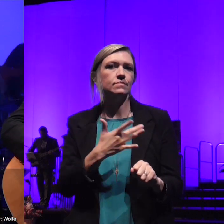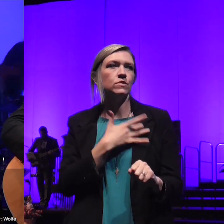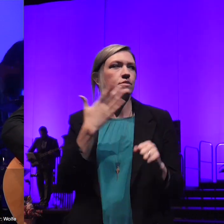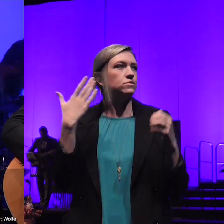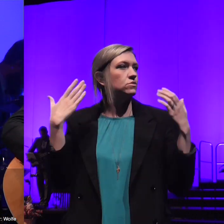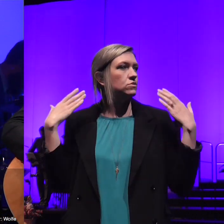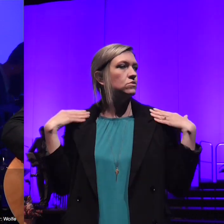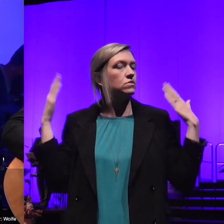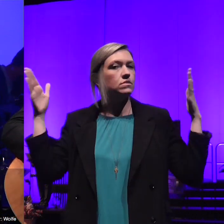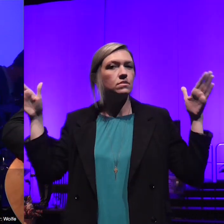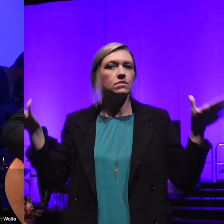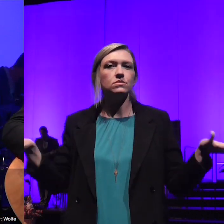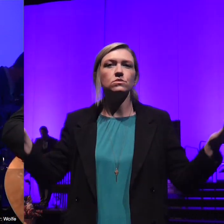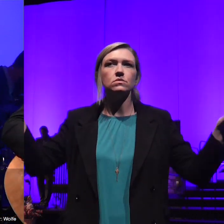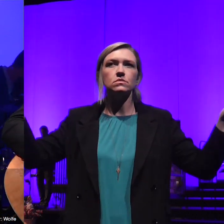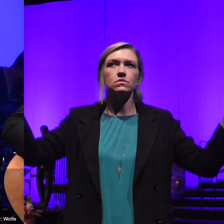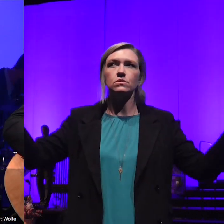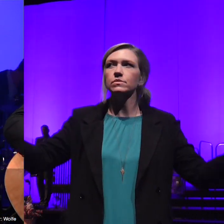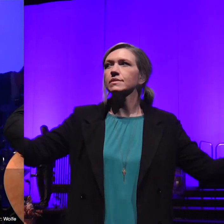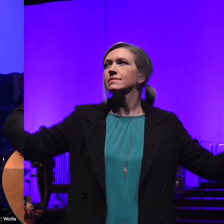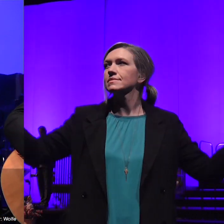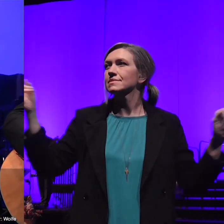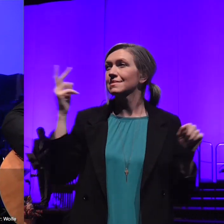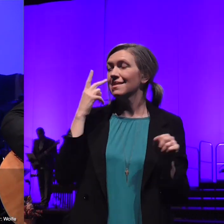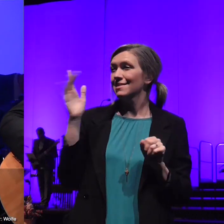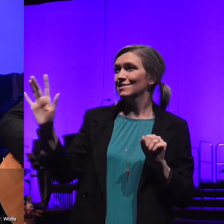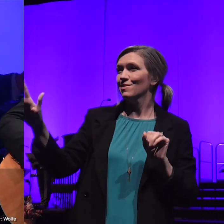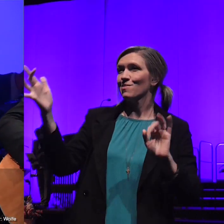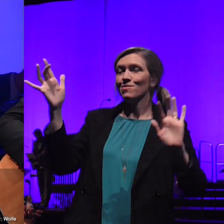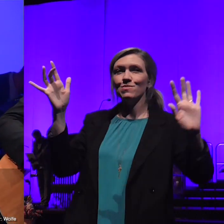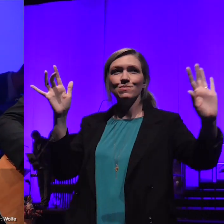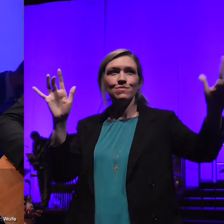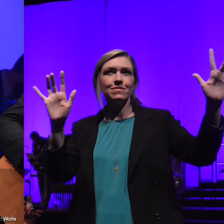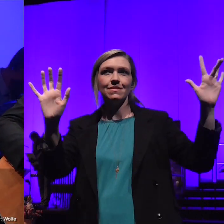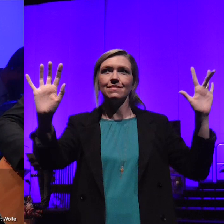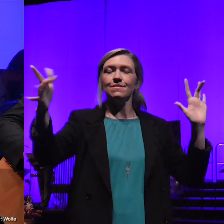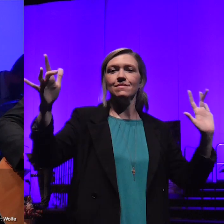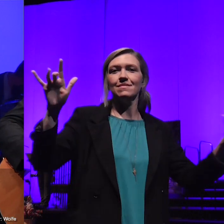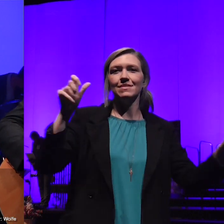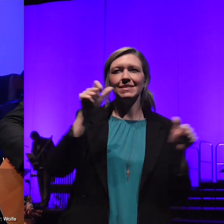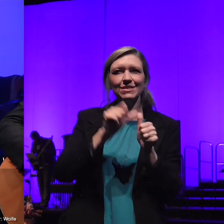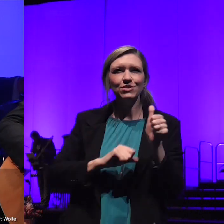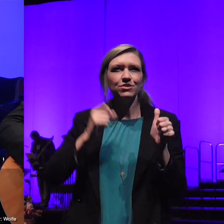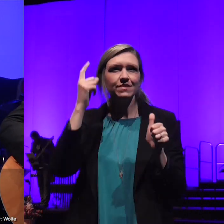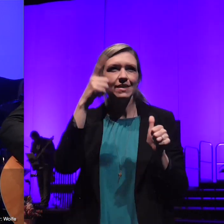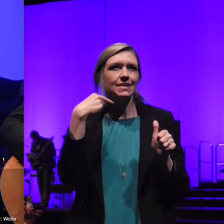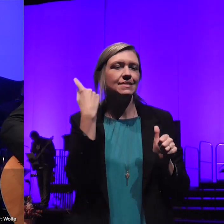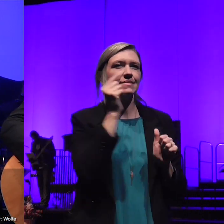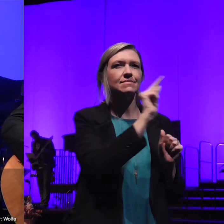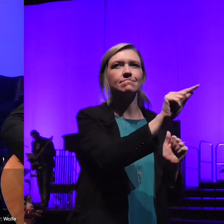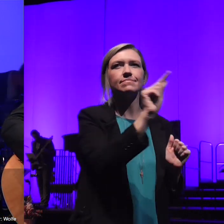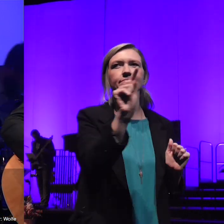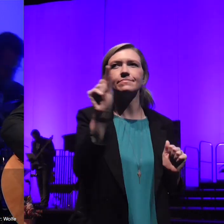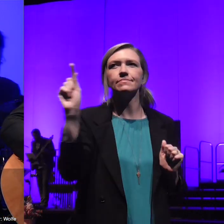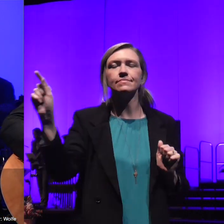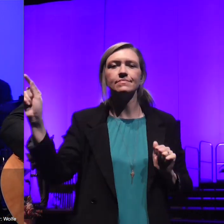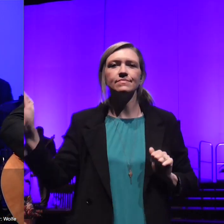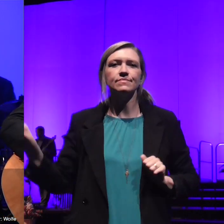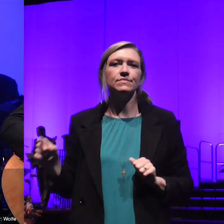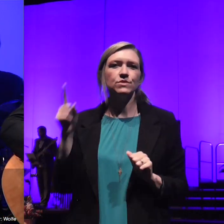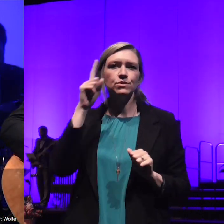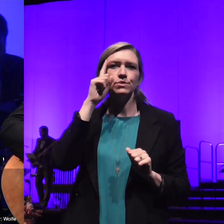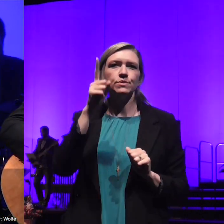I can hear the brush of angel wings. I see glory on each